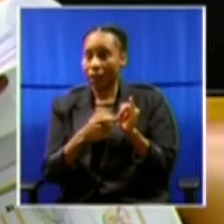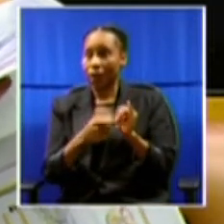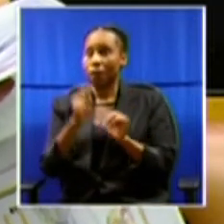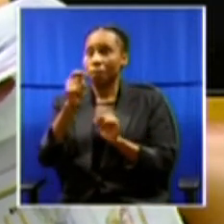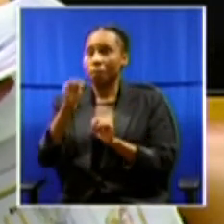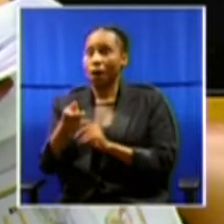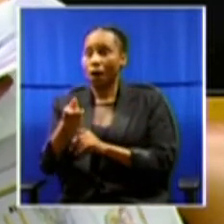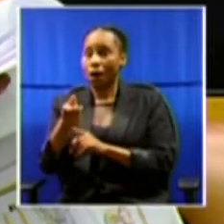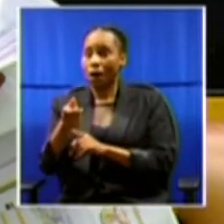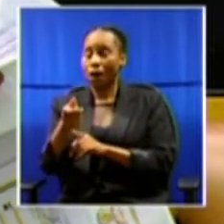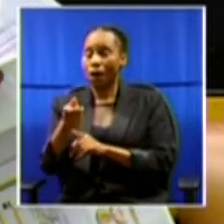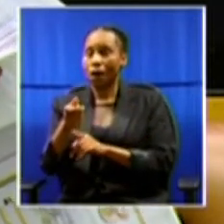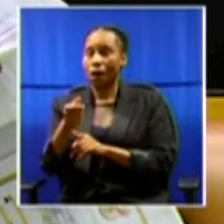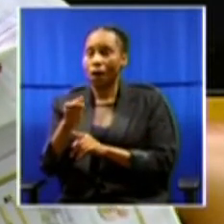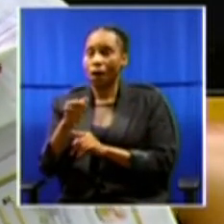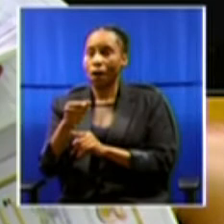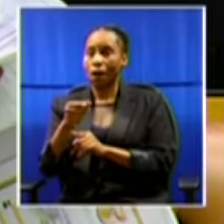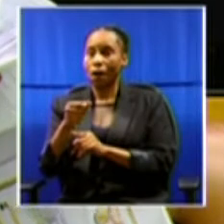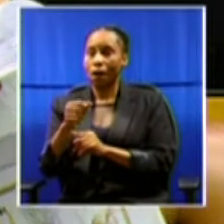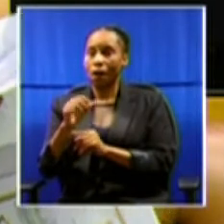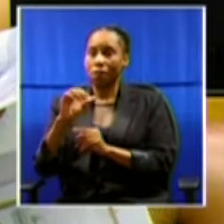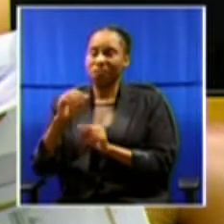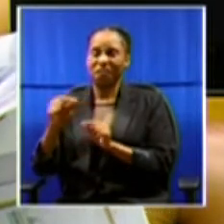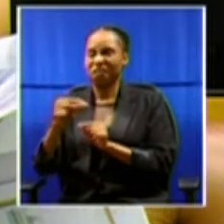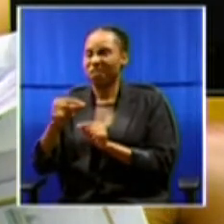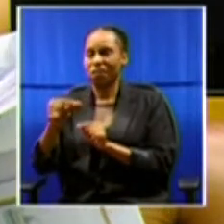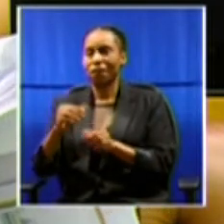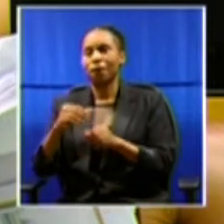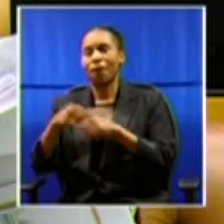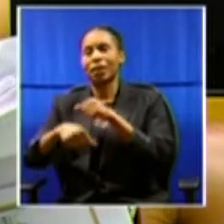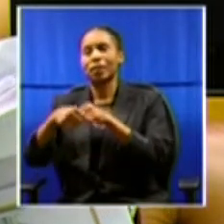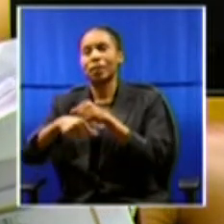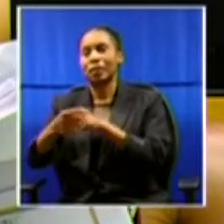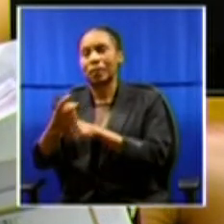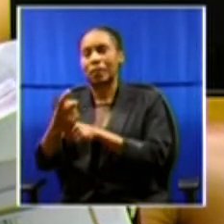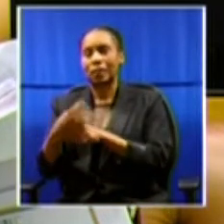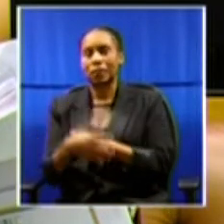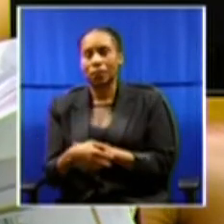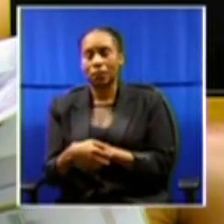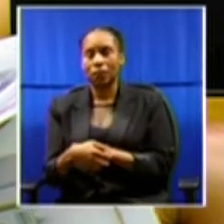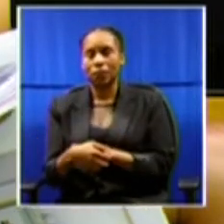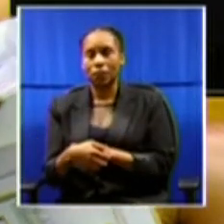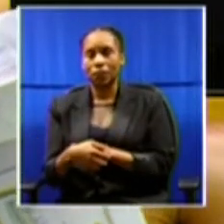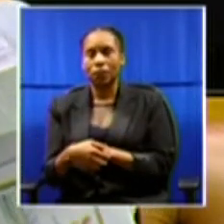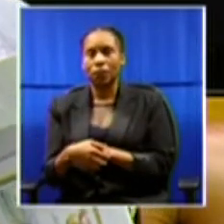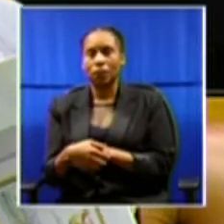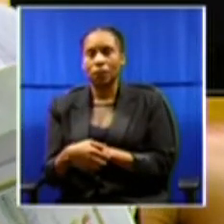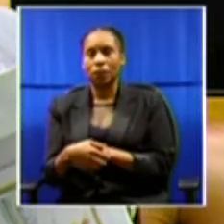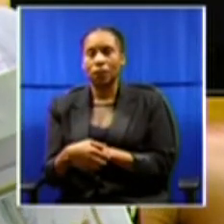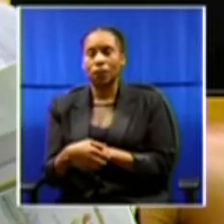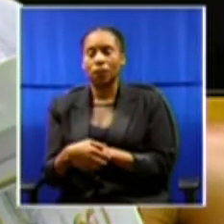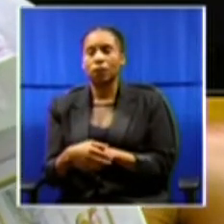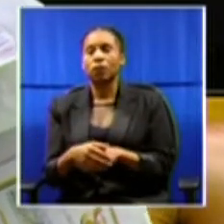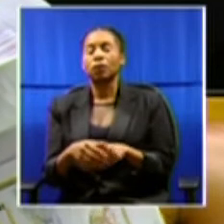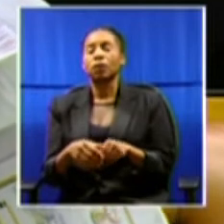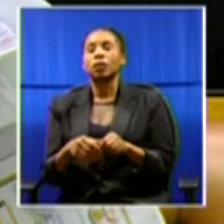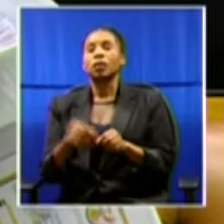next coming few months. And there have been the shortage of the personnel.